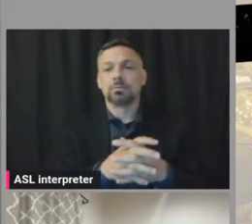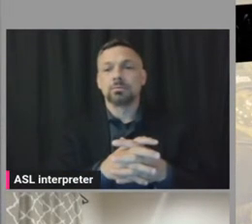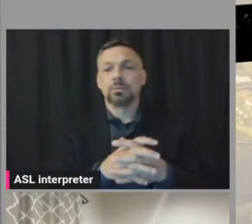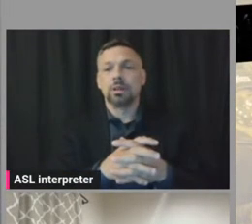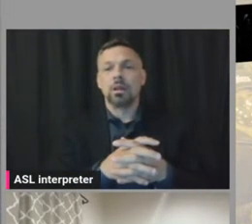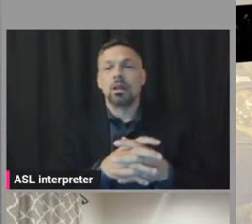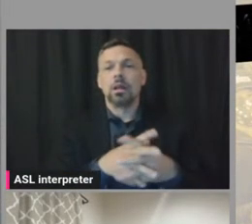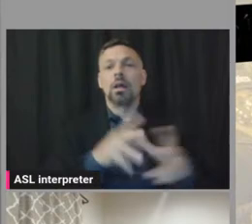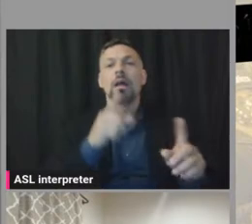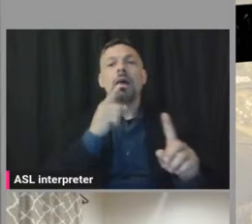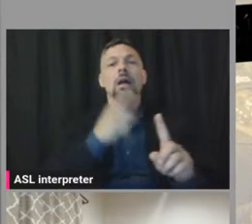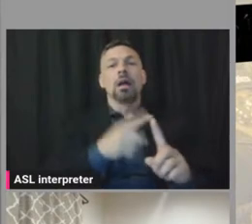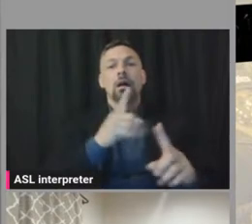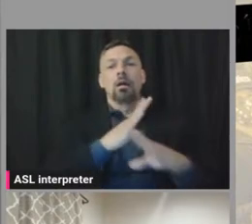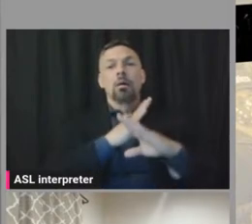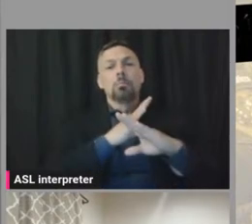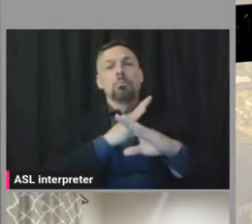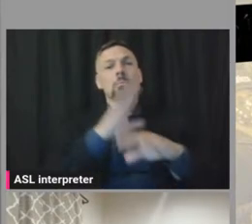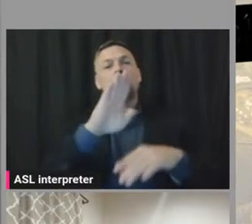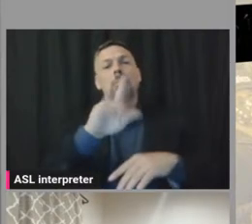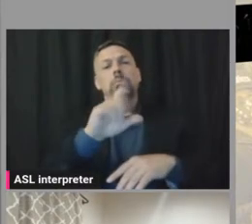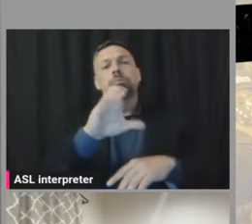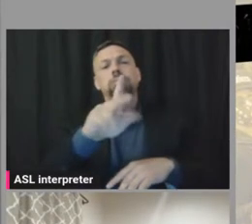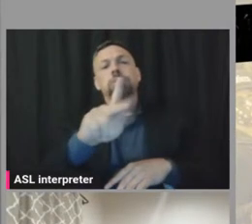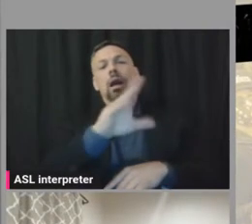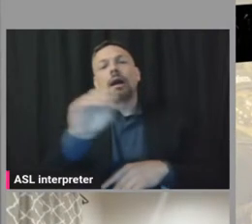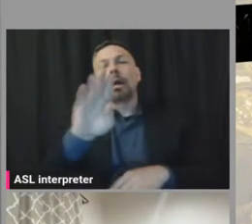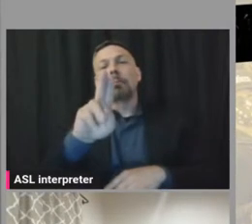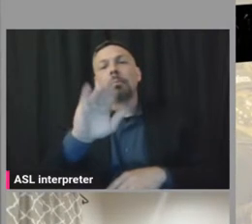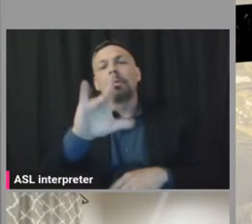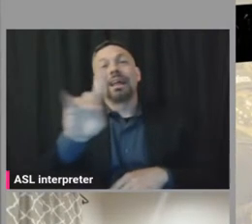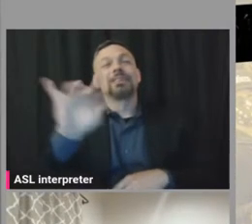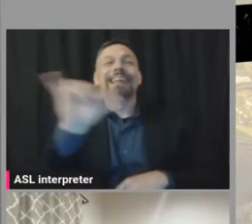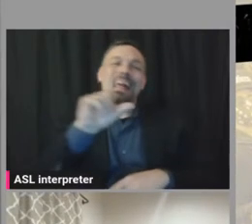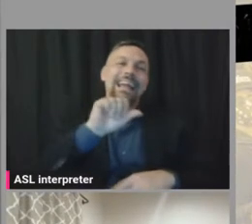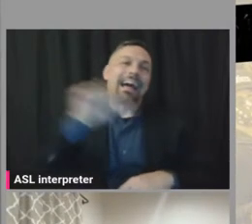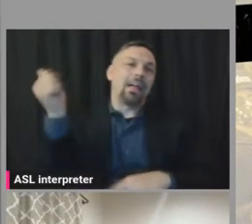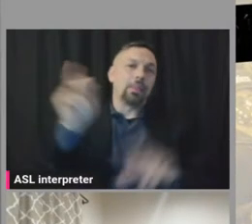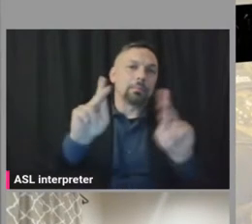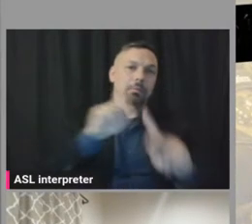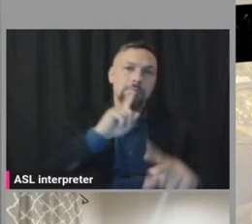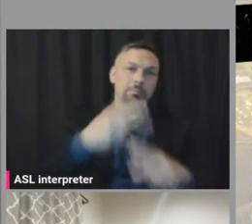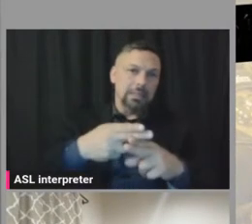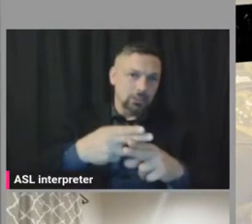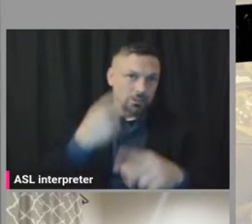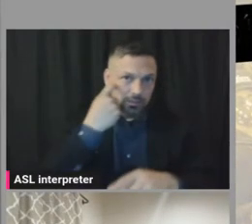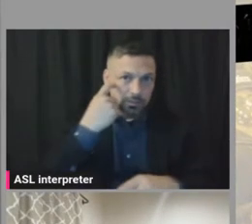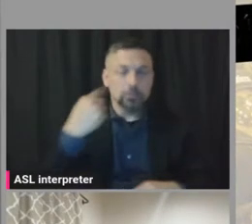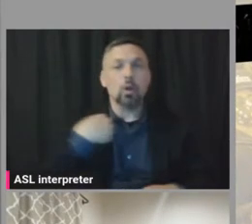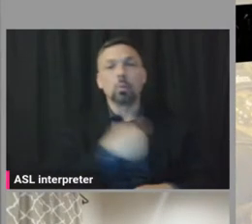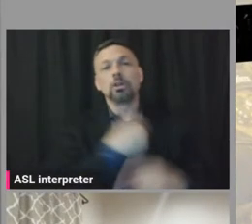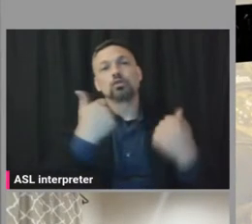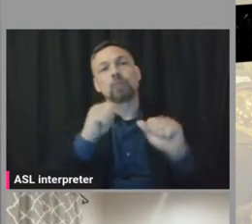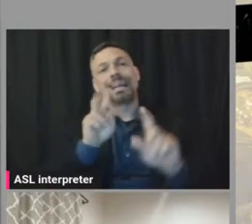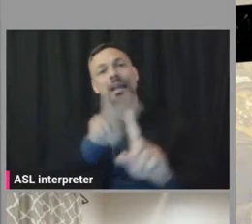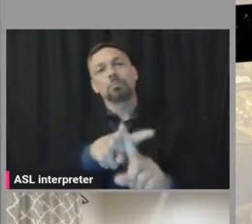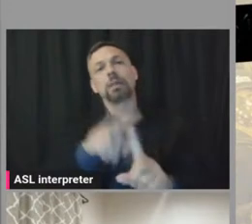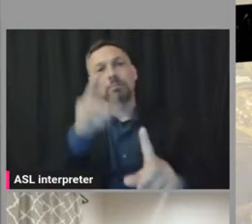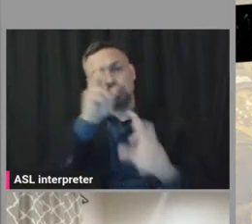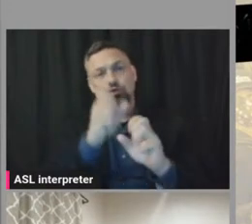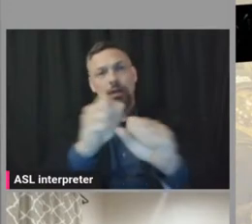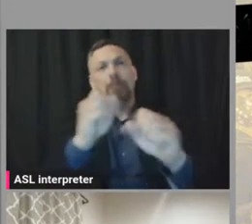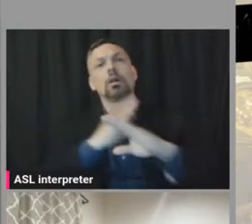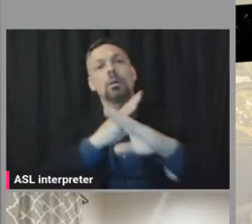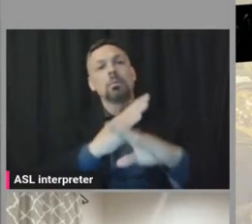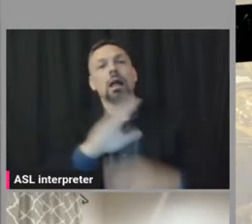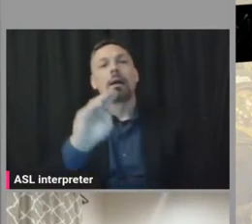So in terms of block and build, like all the folks earlier have said very eloquently, we are trying to implement the strategy to block MAGA's bid